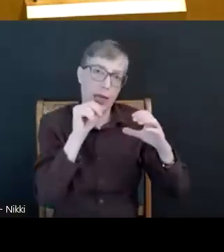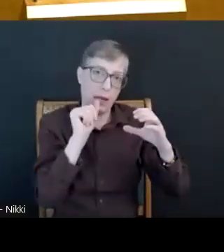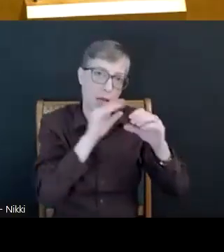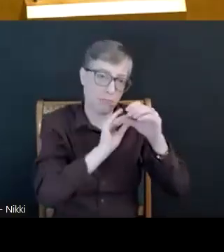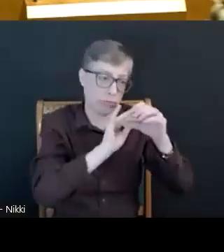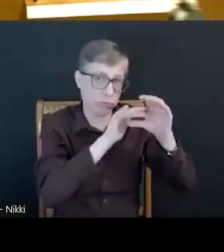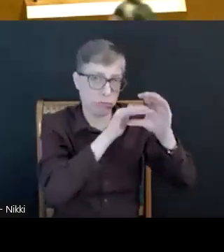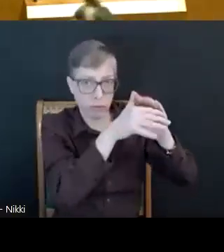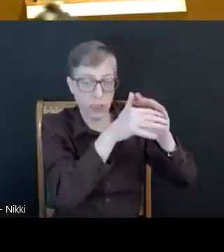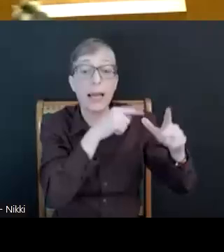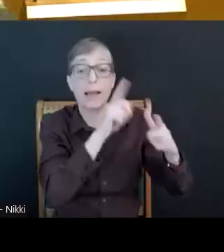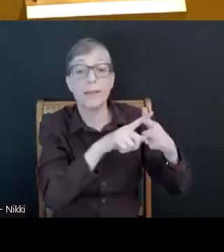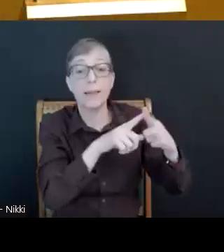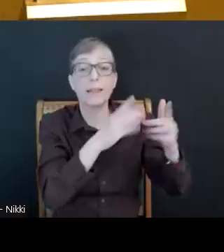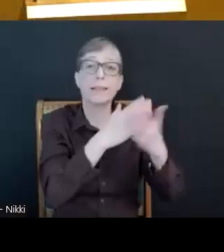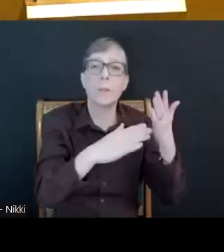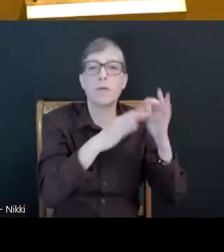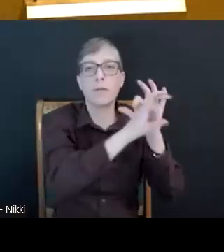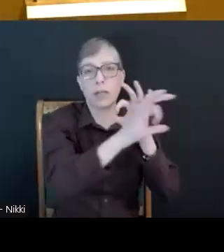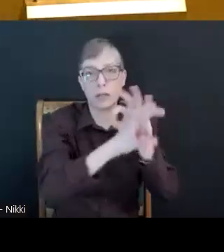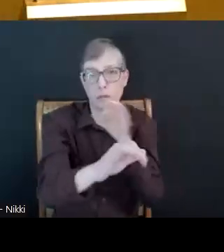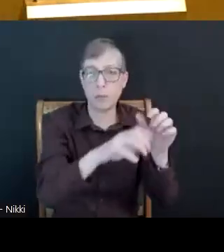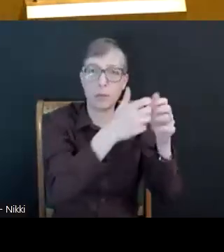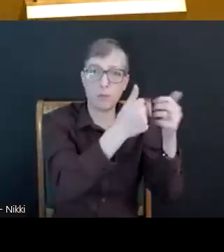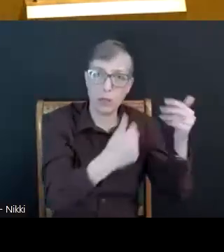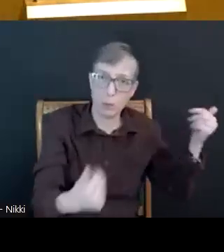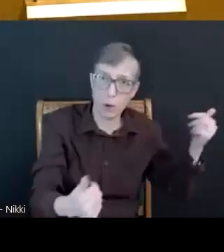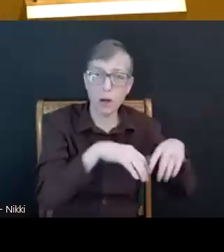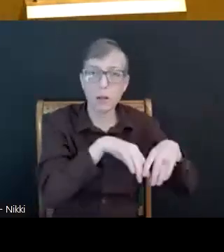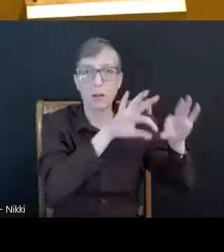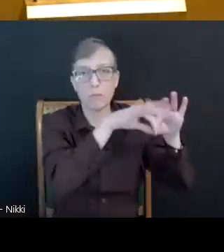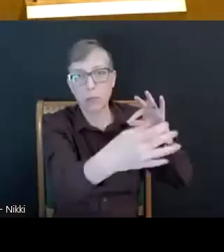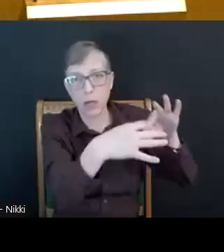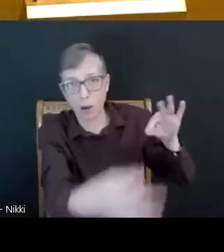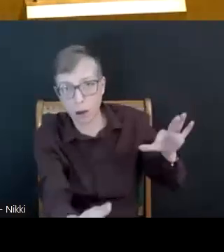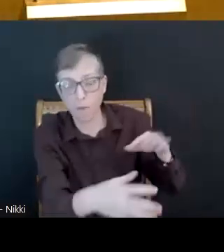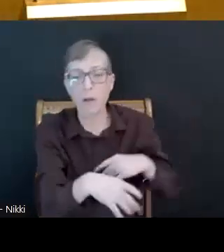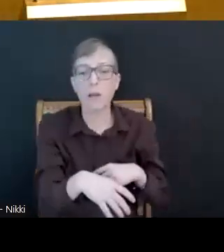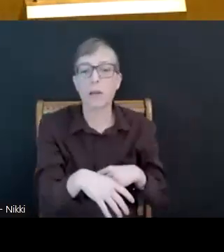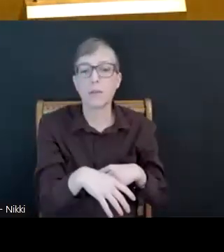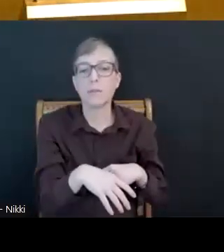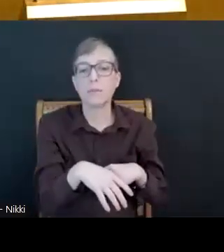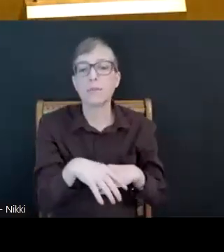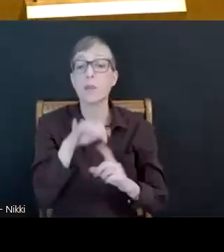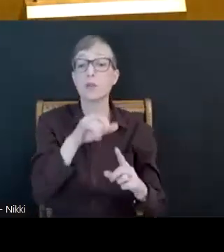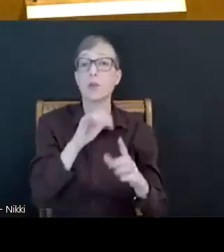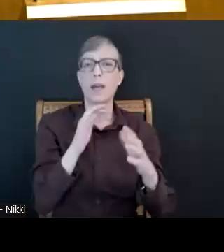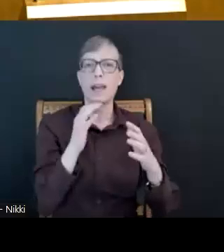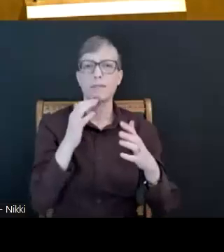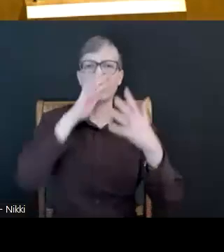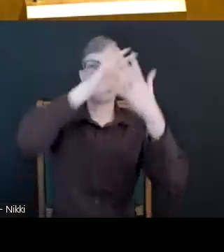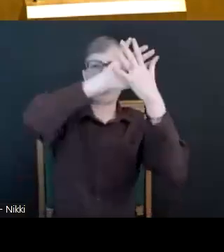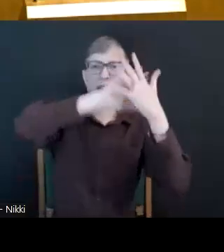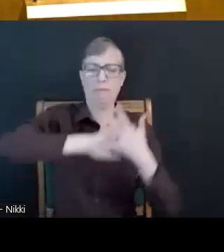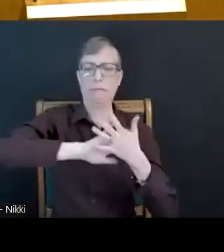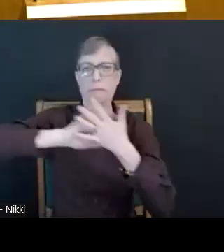break apart, and interfere with vision. So this kind of patchy vision loss, which can get worse over